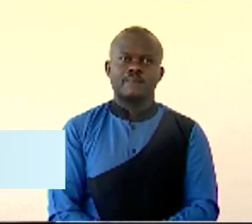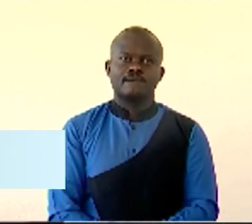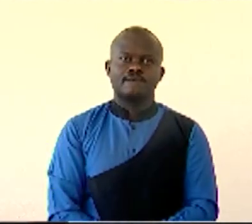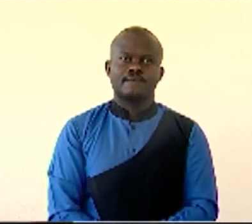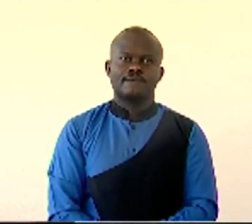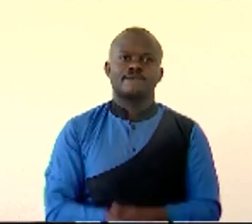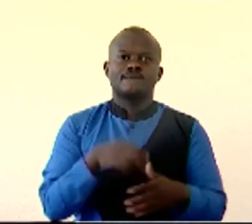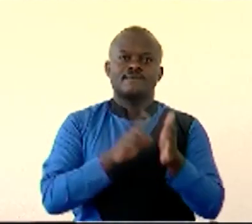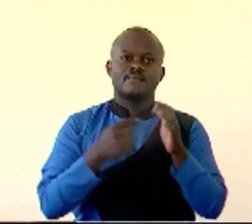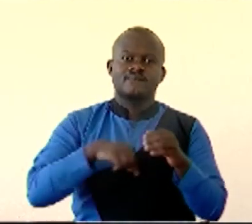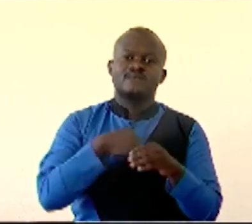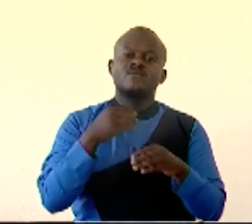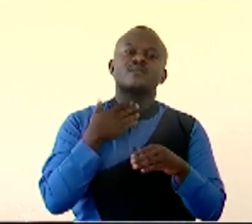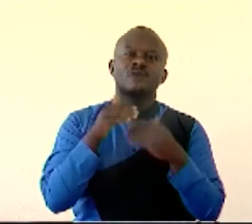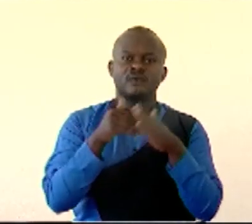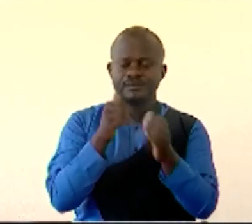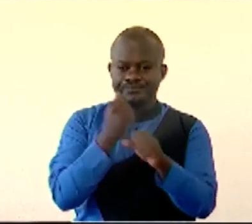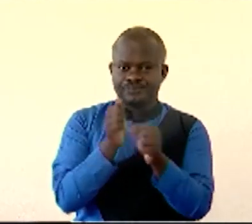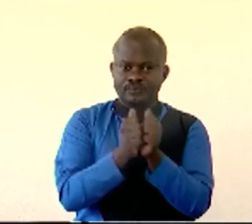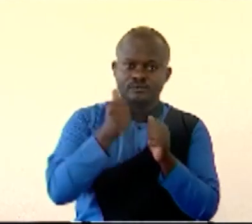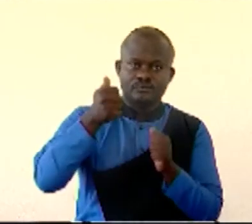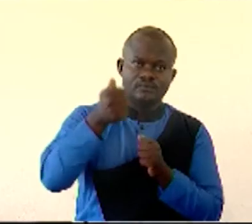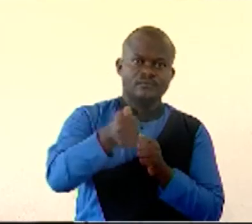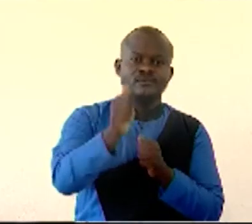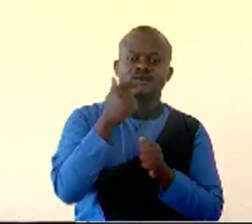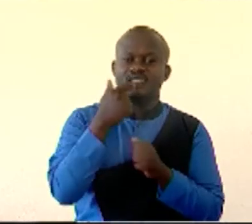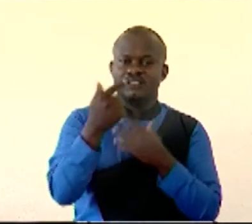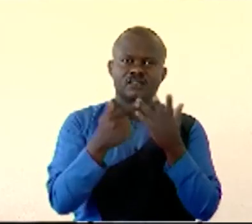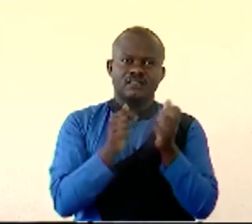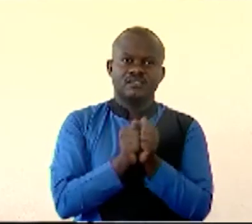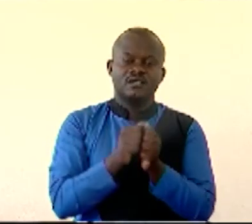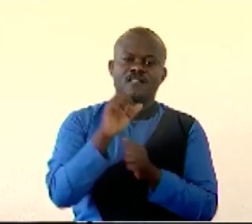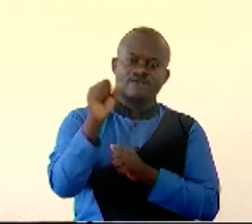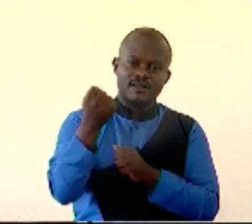what we need to react with this is